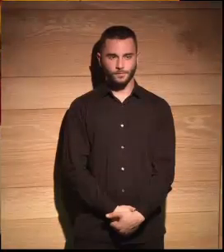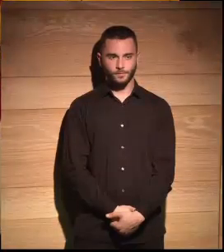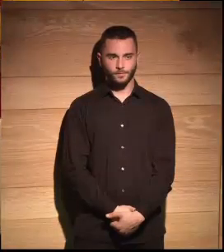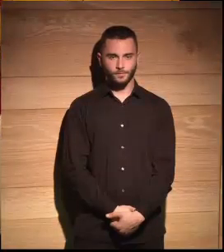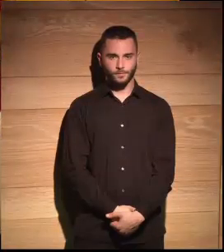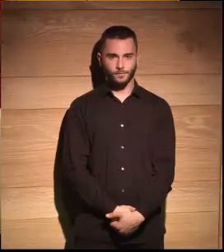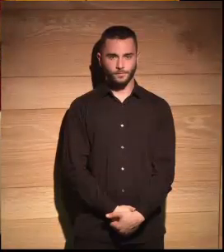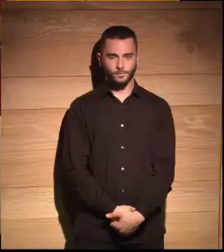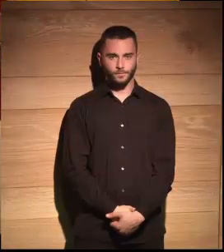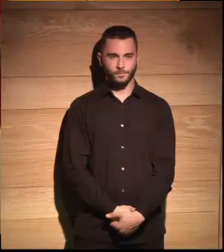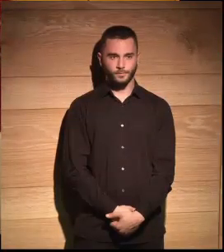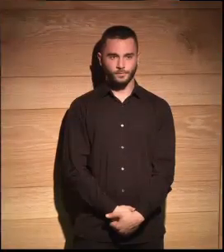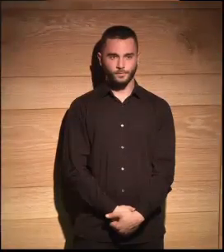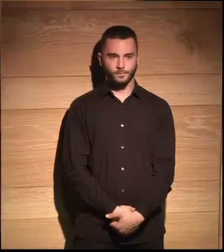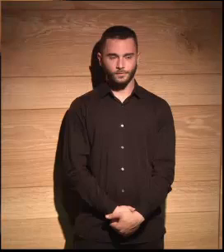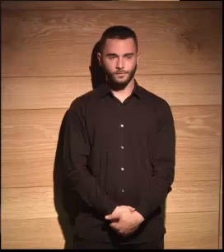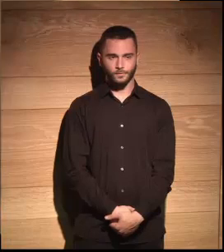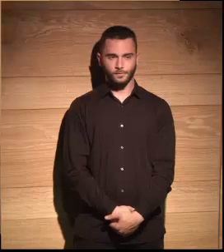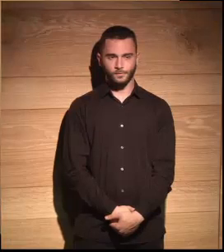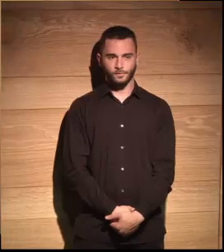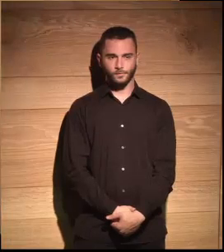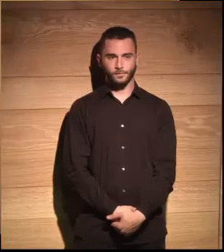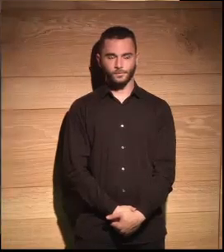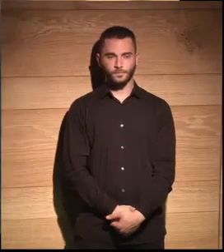I'm still waiting for the blows.